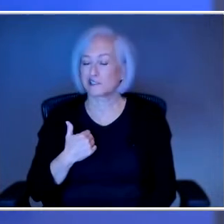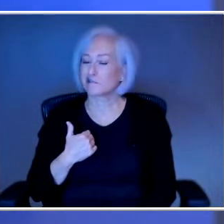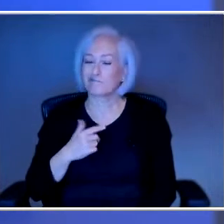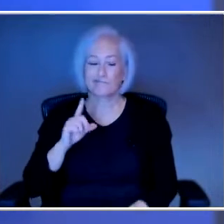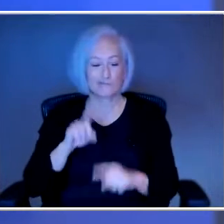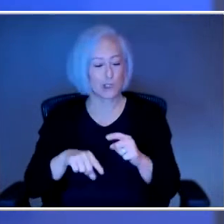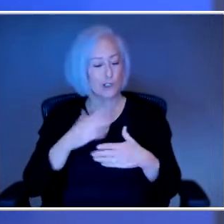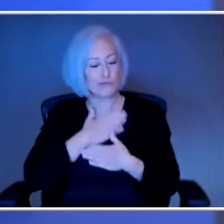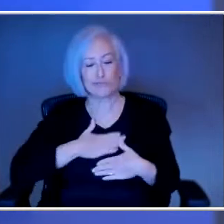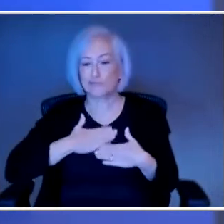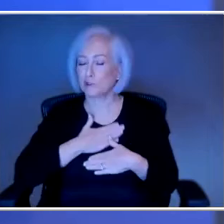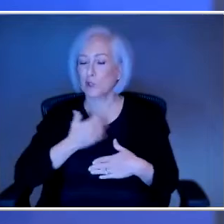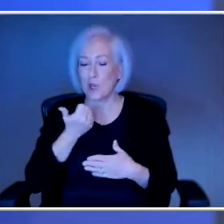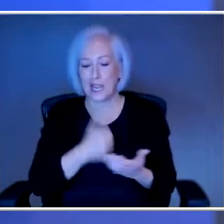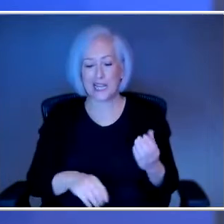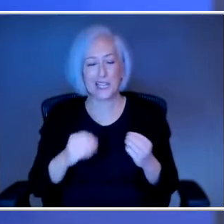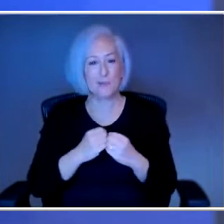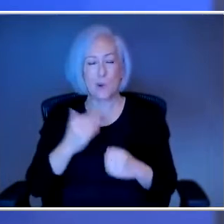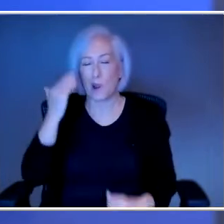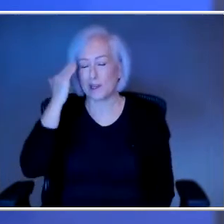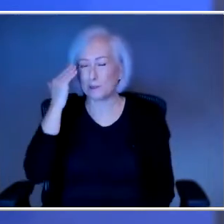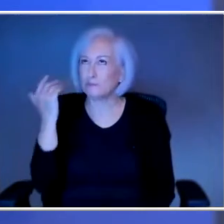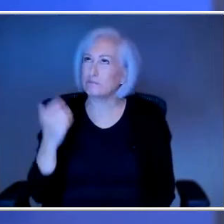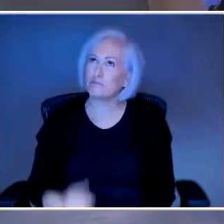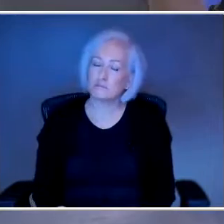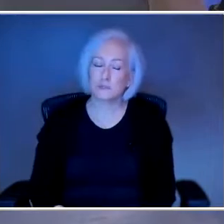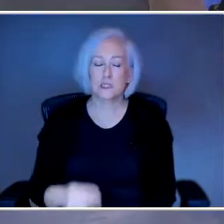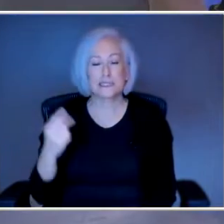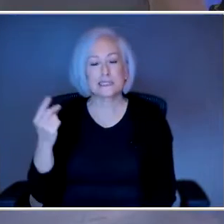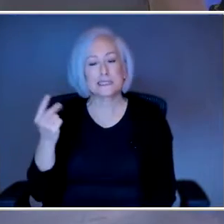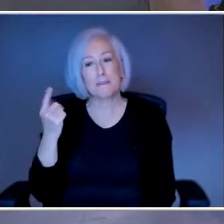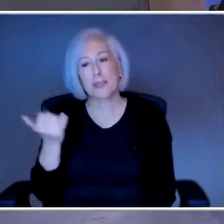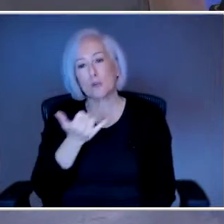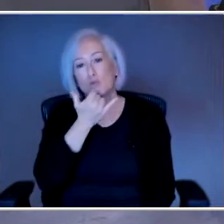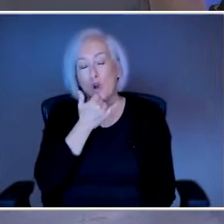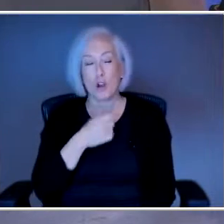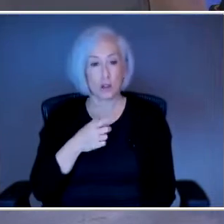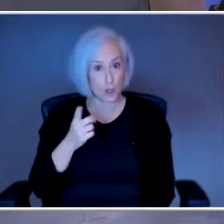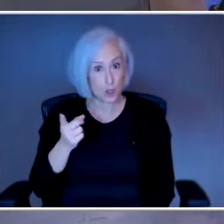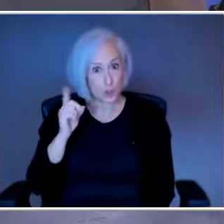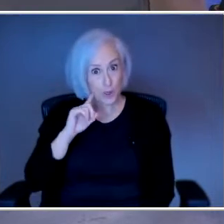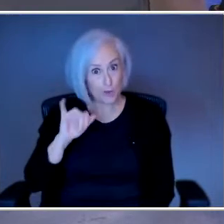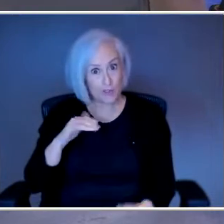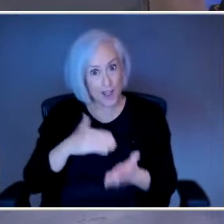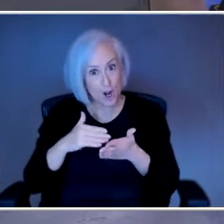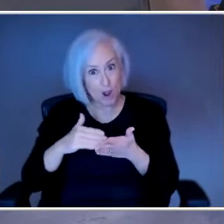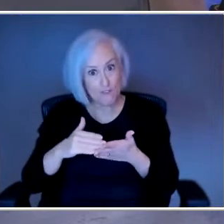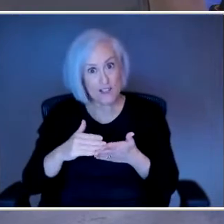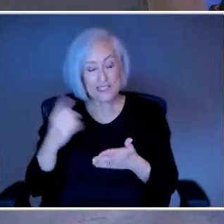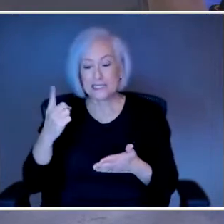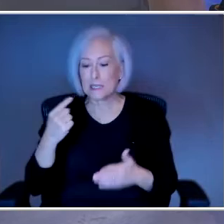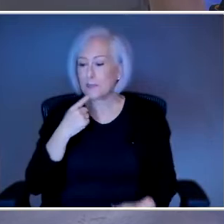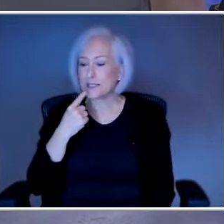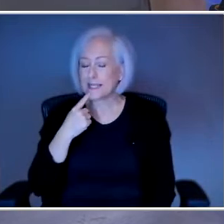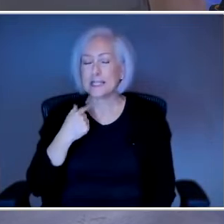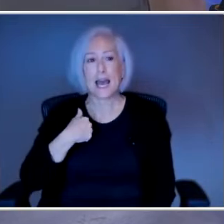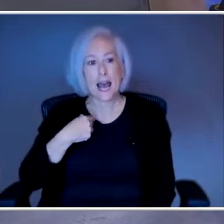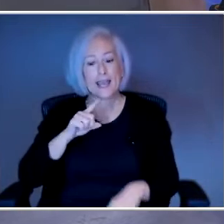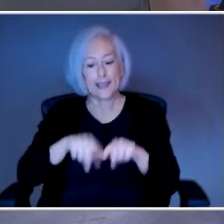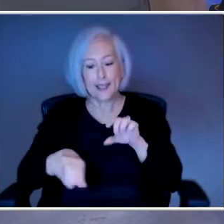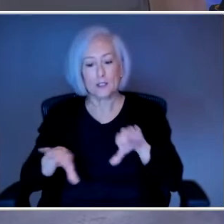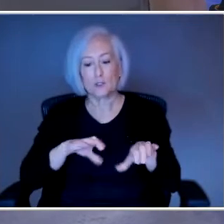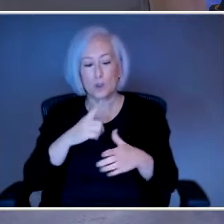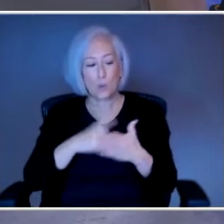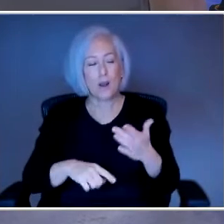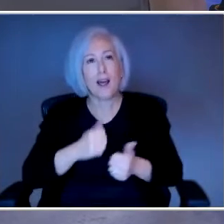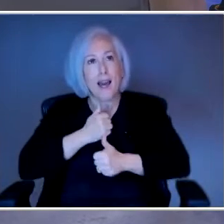was wrong. Yeah, Dr. Jaley, do you hear that a lot? It takes somebody finally going, wait a second, I can't do something that I really love doing.